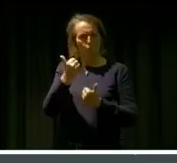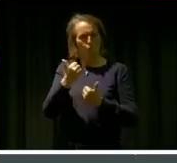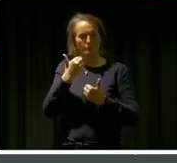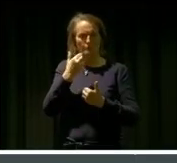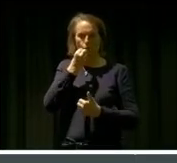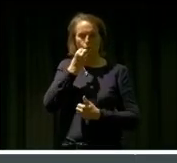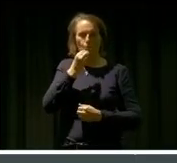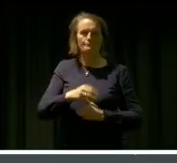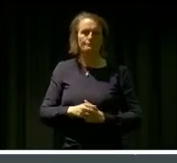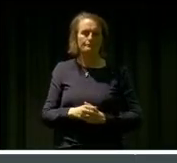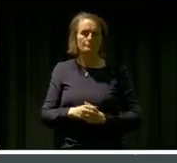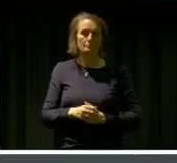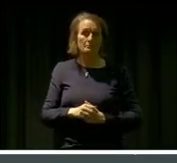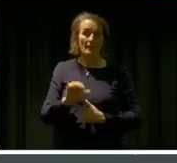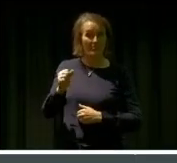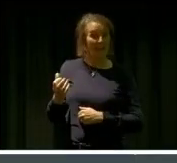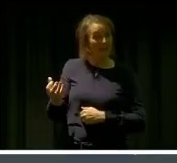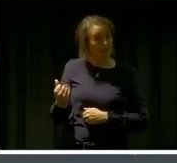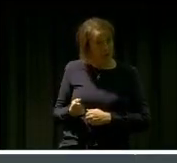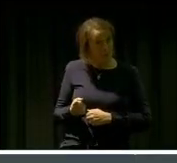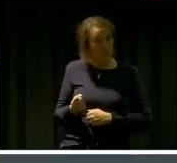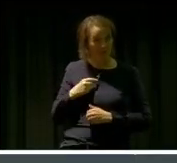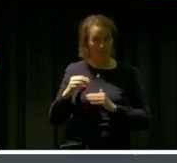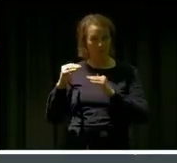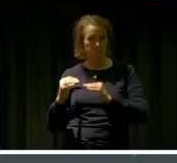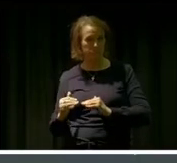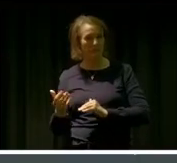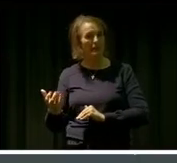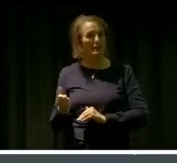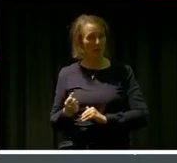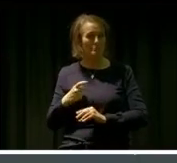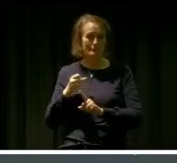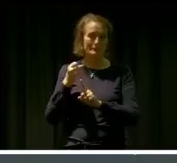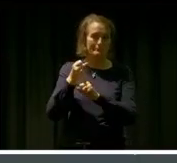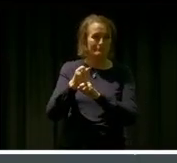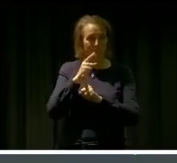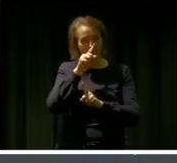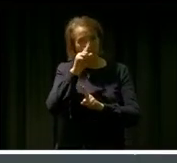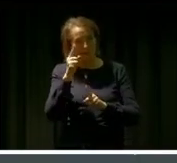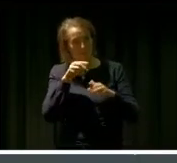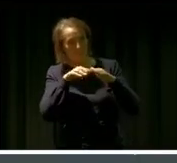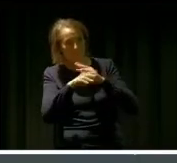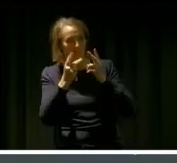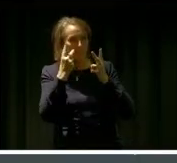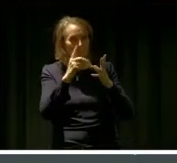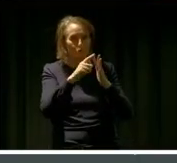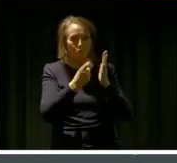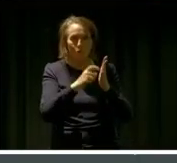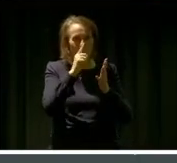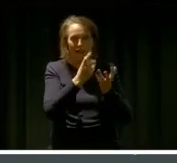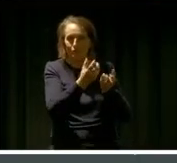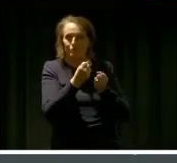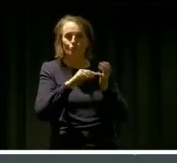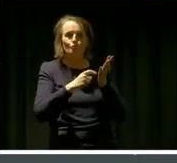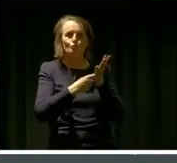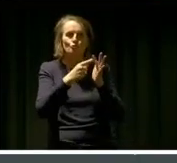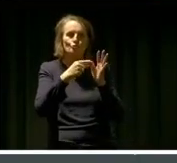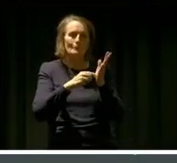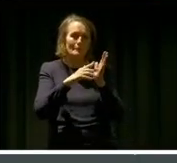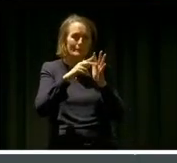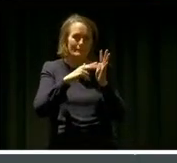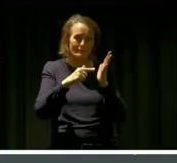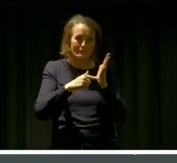financial security also significantly impact the ability to access healthcare and education, manage chronic conditions, and